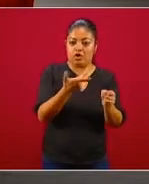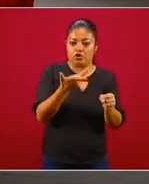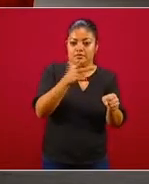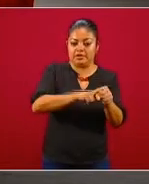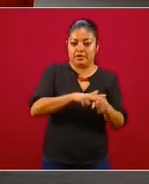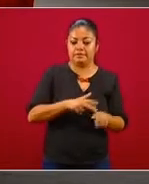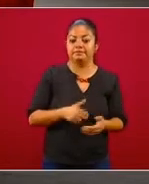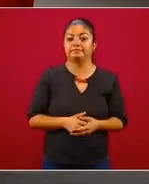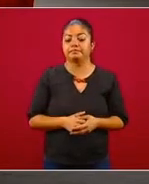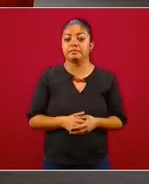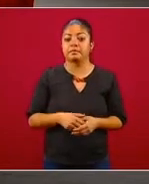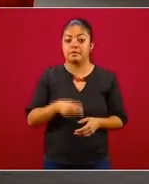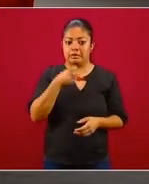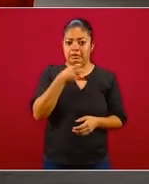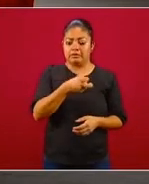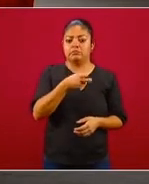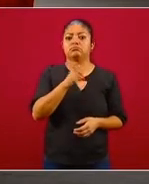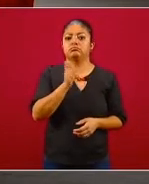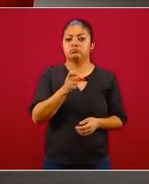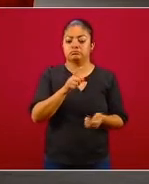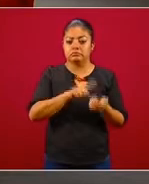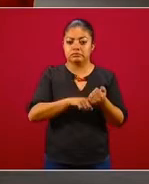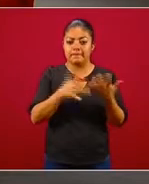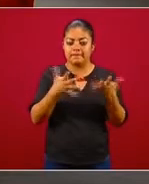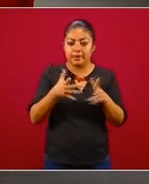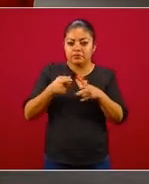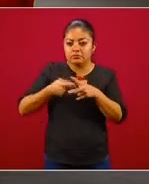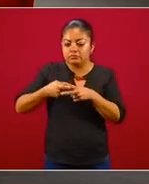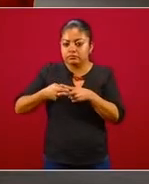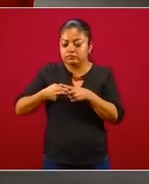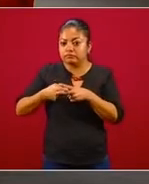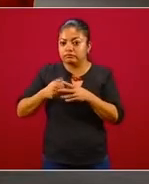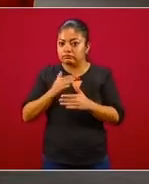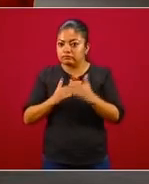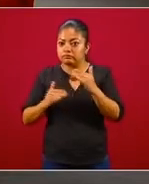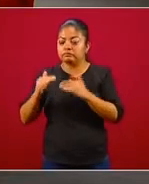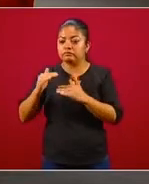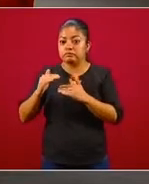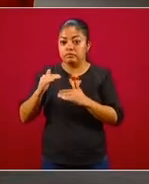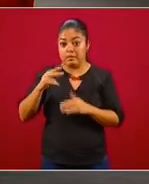have a concentration. So remember, for the